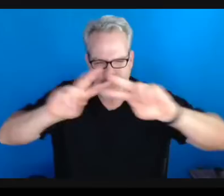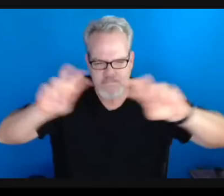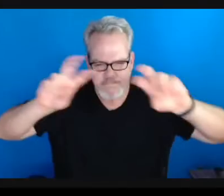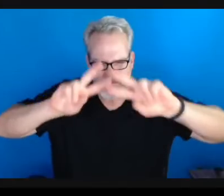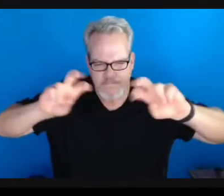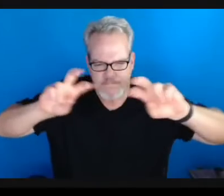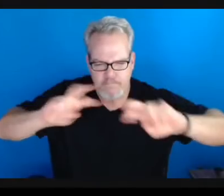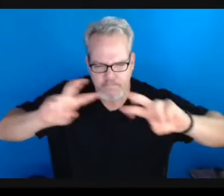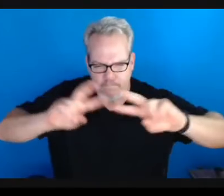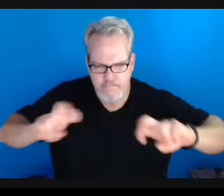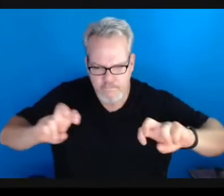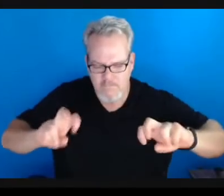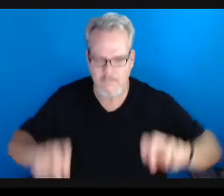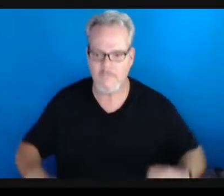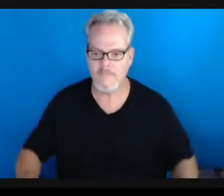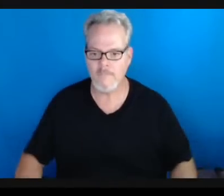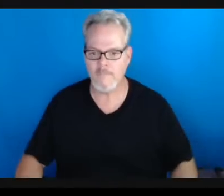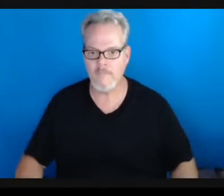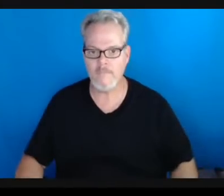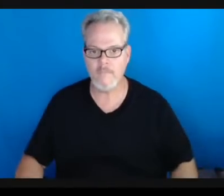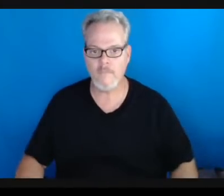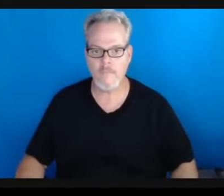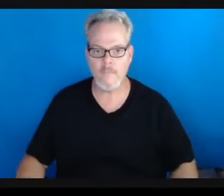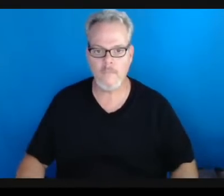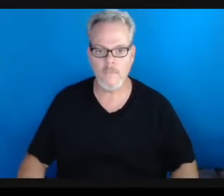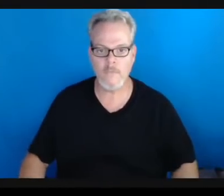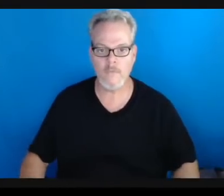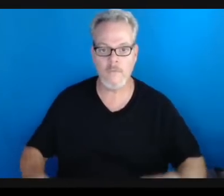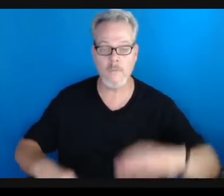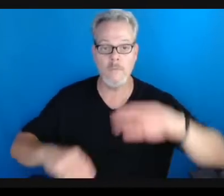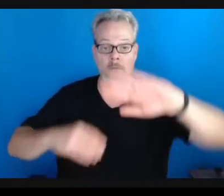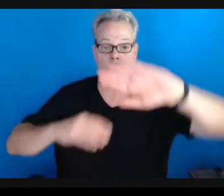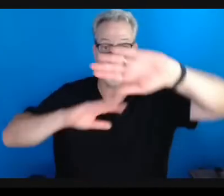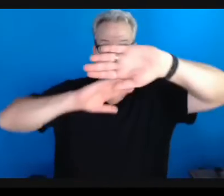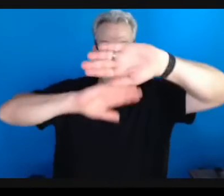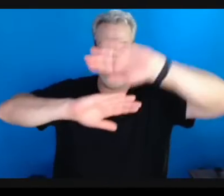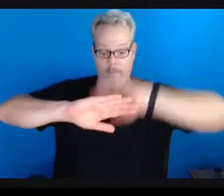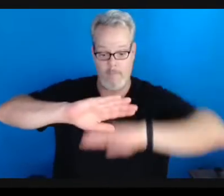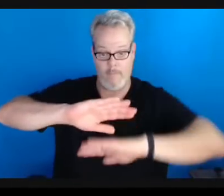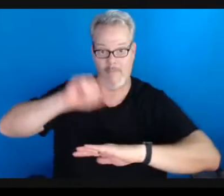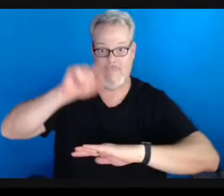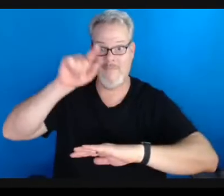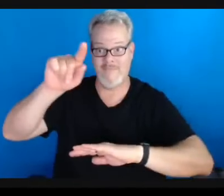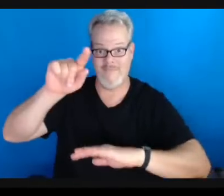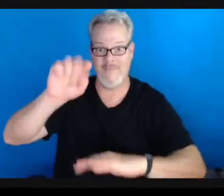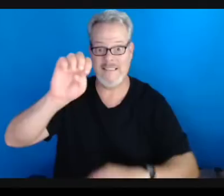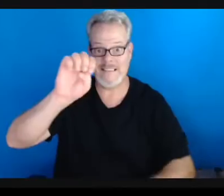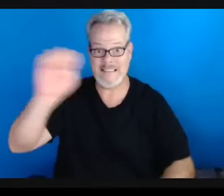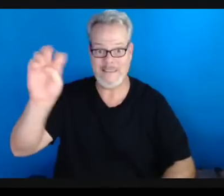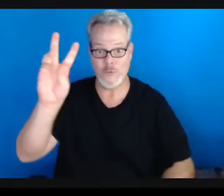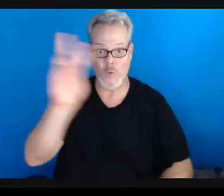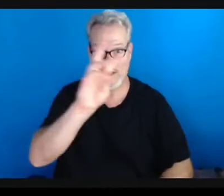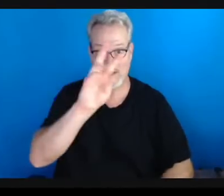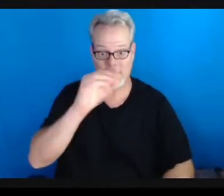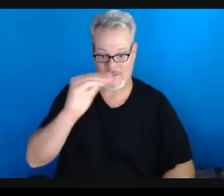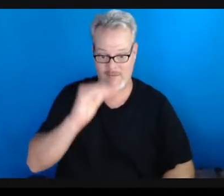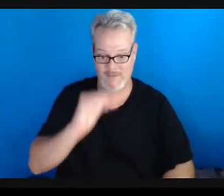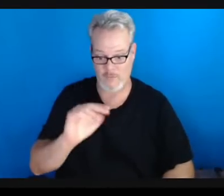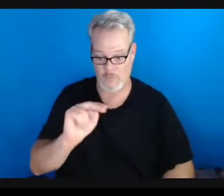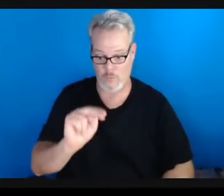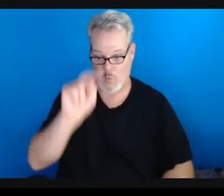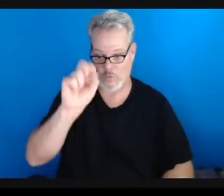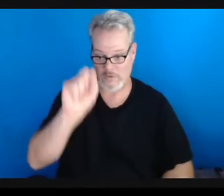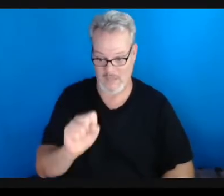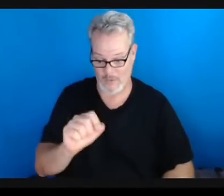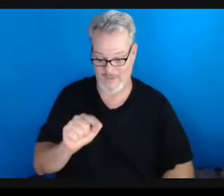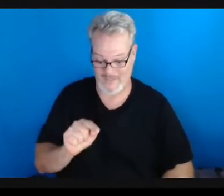was just this right half. We have a panel at top, which is the east-west component, north-south component, and we're going to focus on the up and down component,